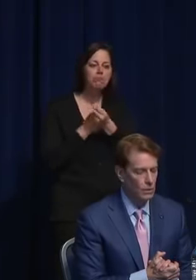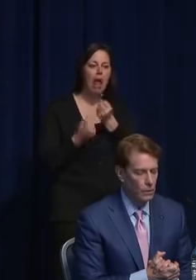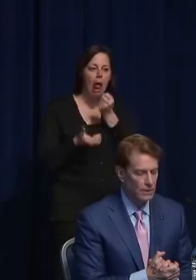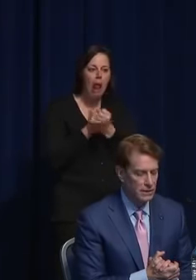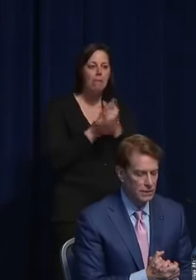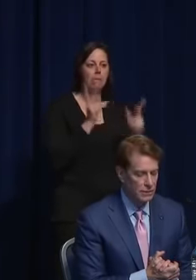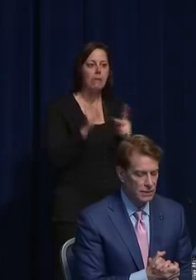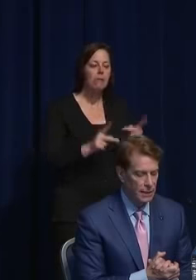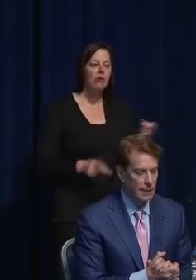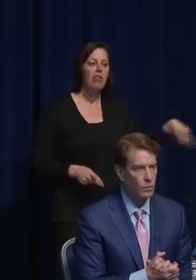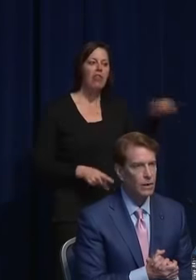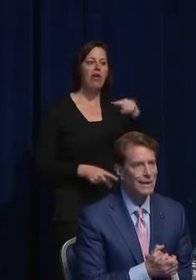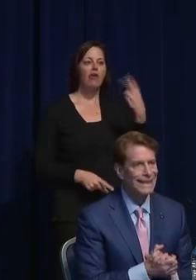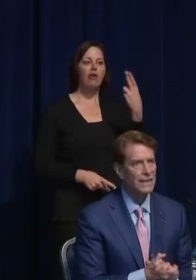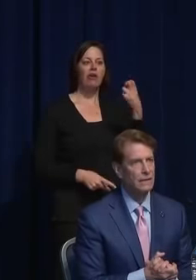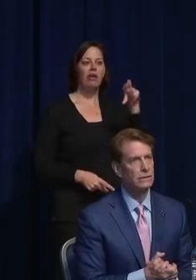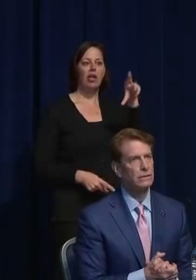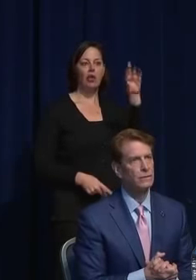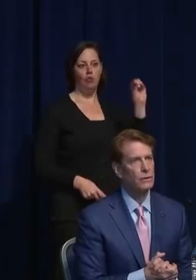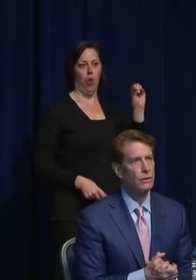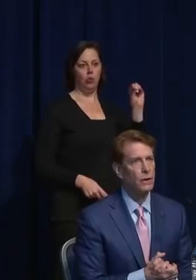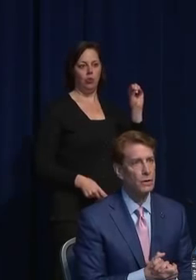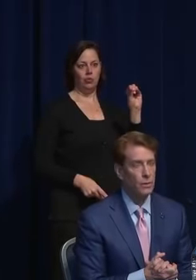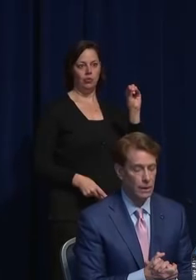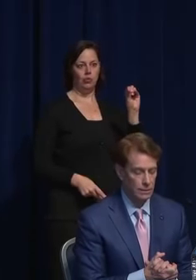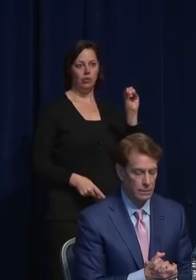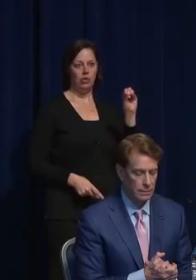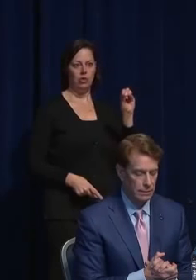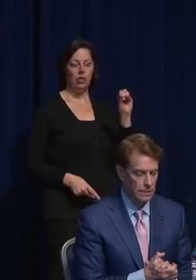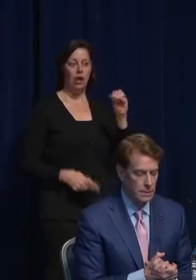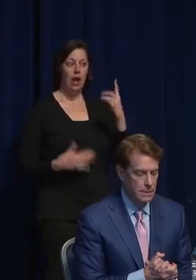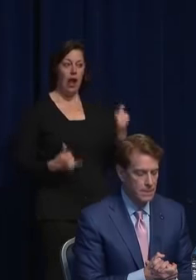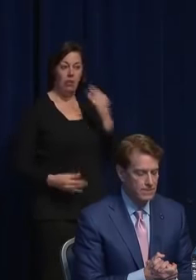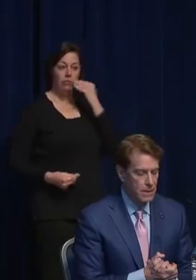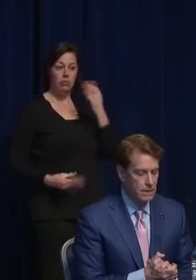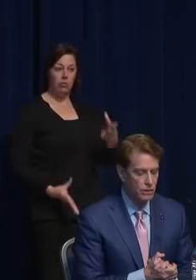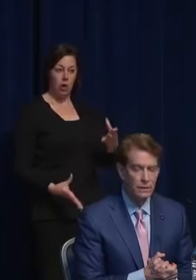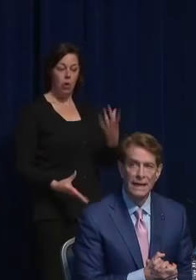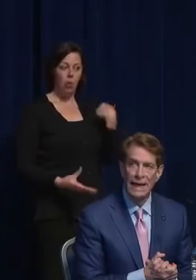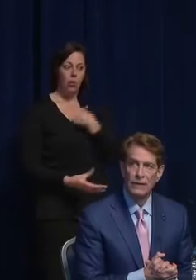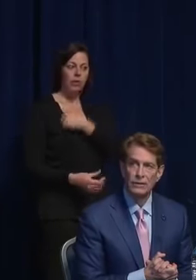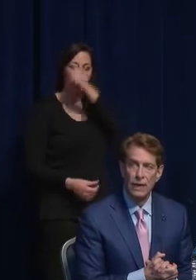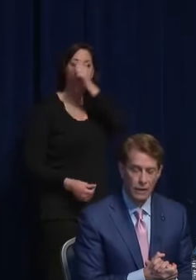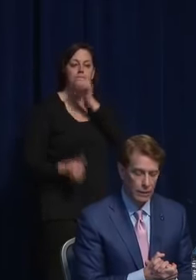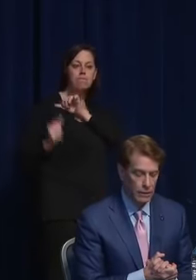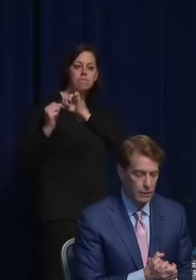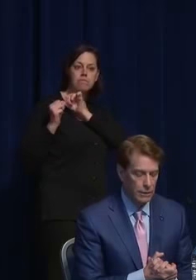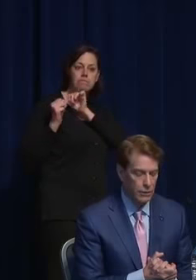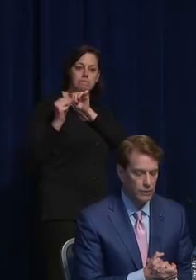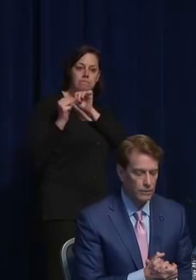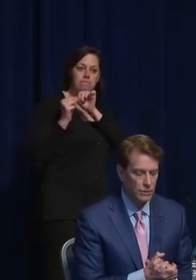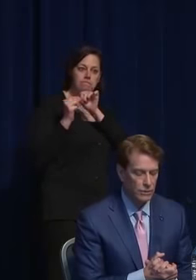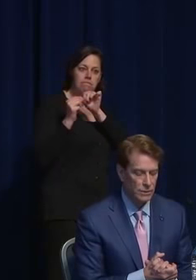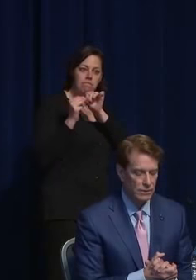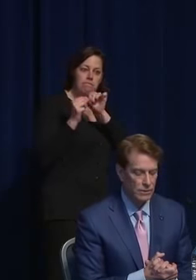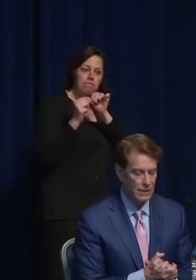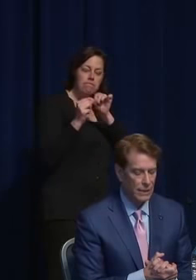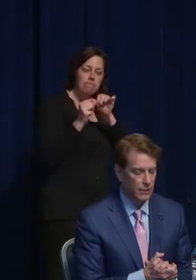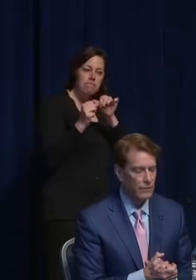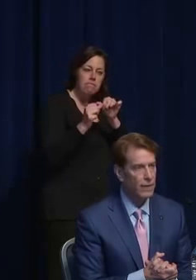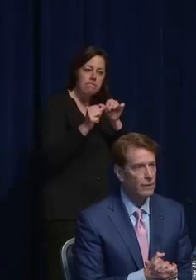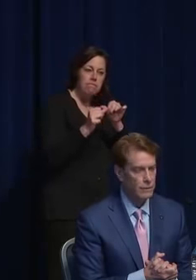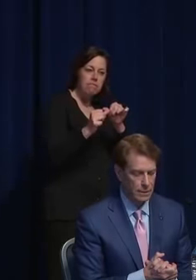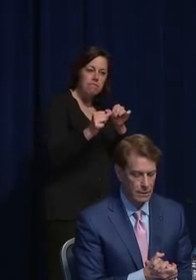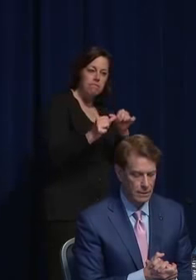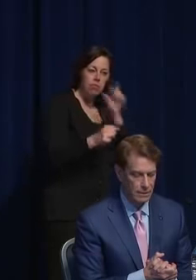We must understand that we're in this for the long haul. This will tax our clinical and human resources like